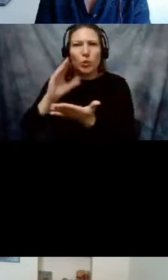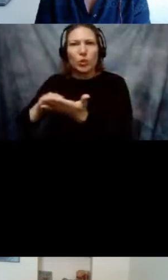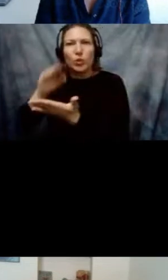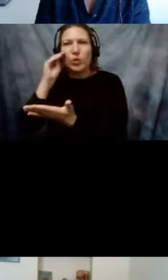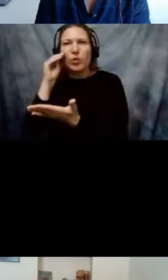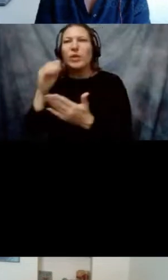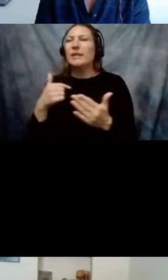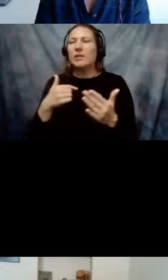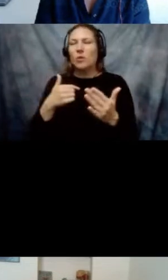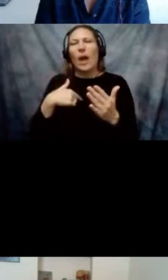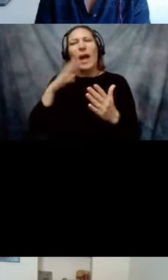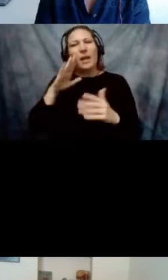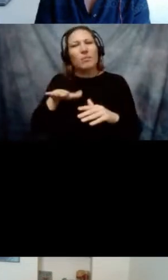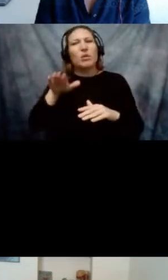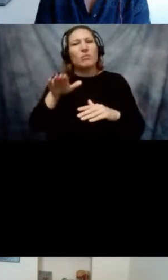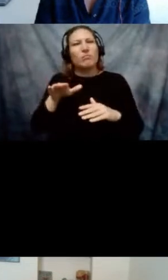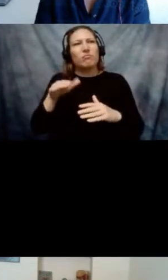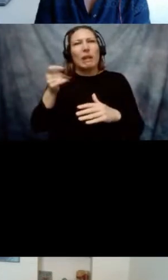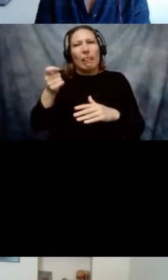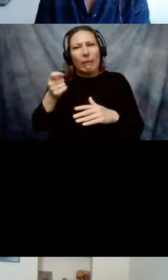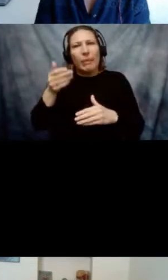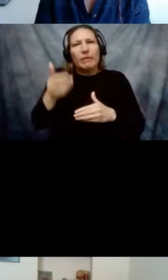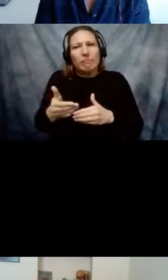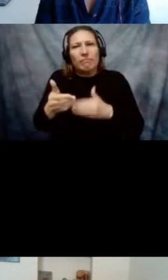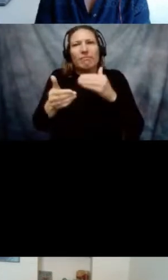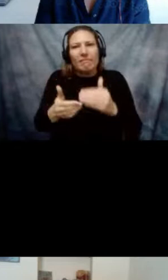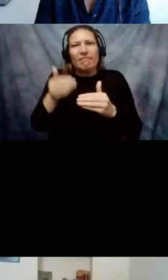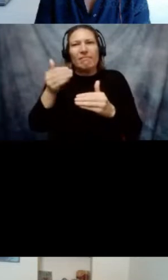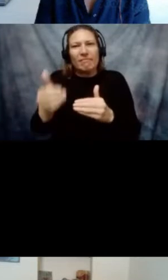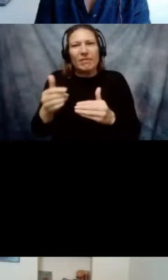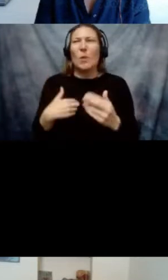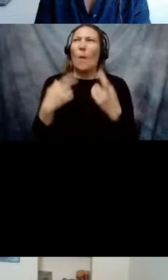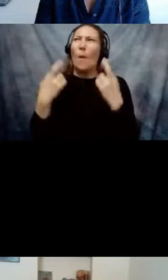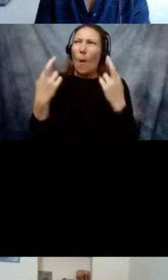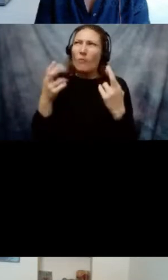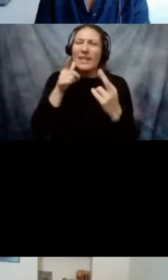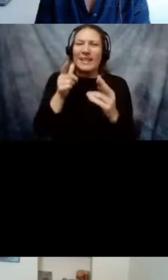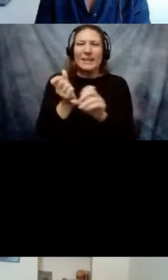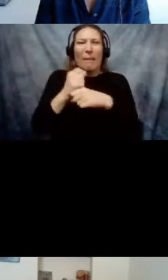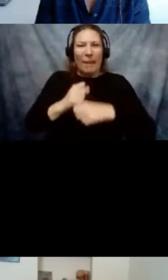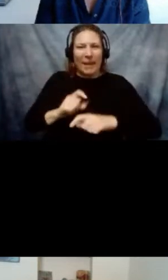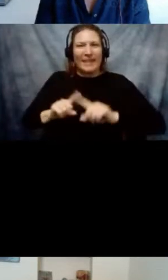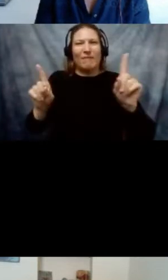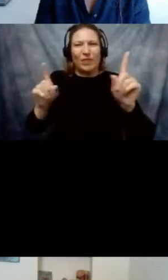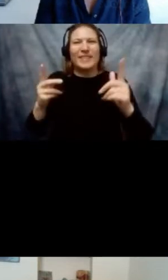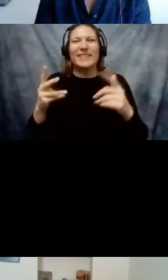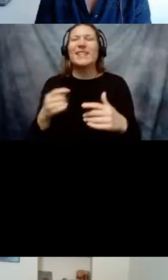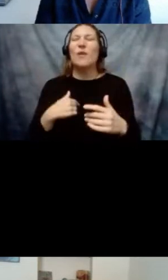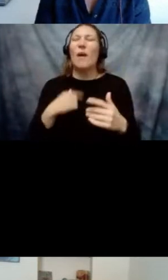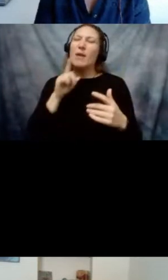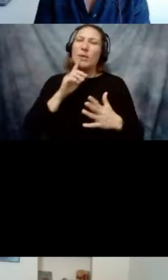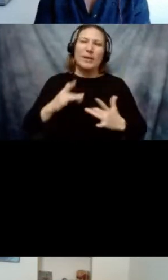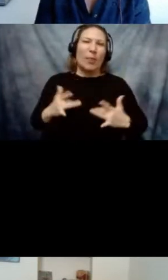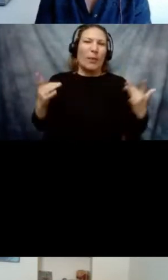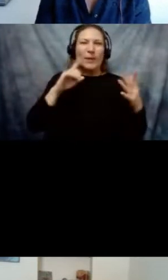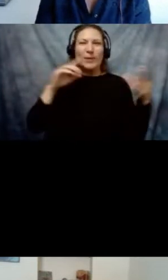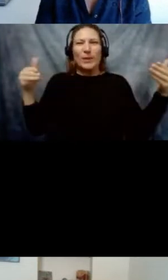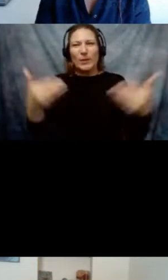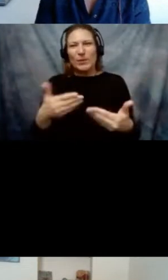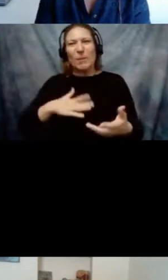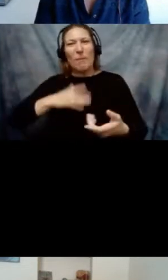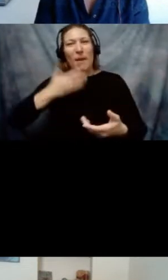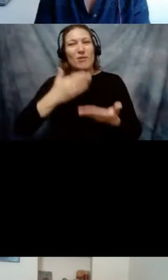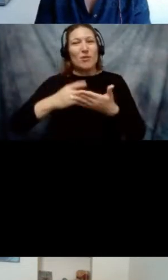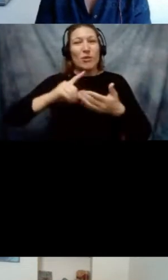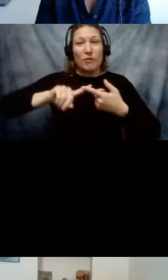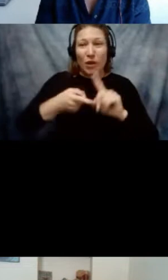think those small steps make a difference, hopefully. So I'm absolutely delighted to introduce you to my good friend and author